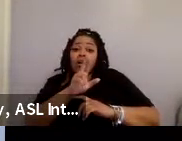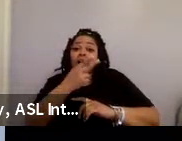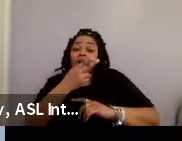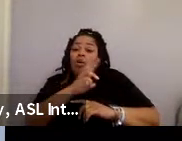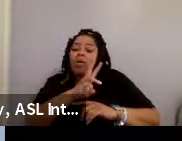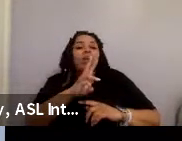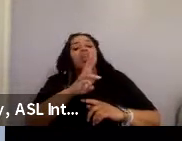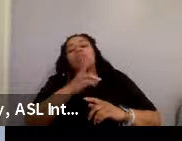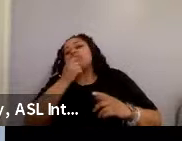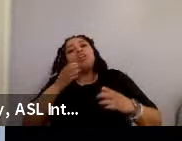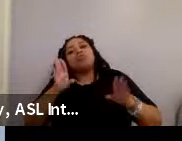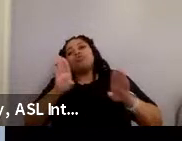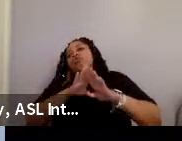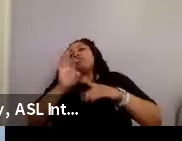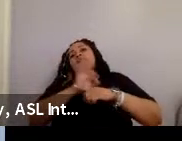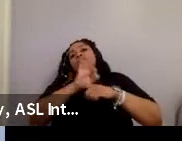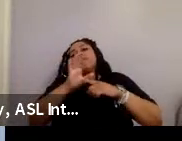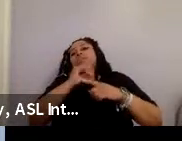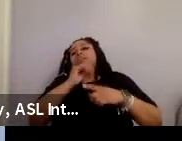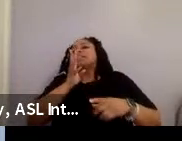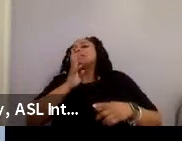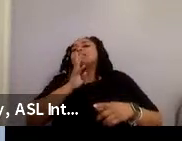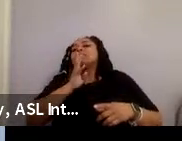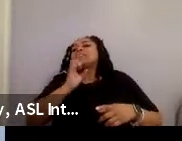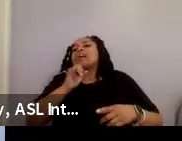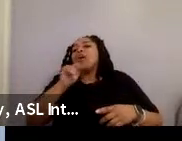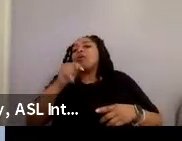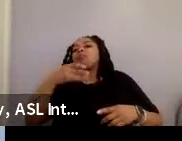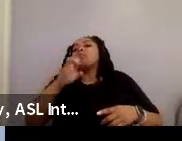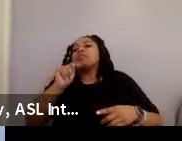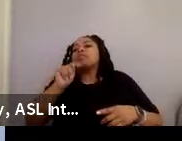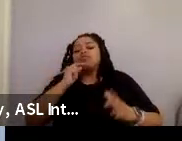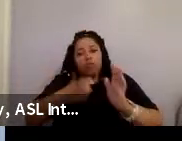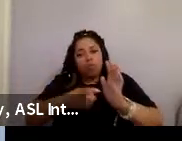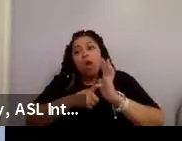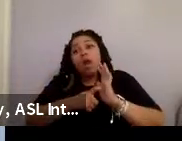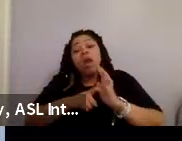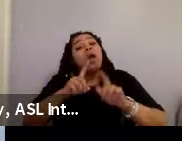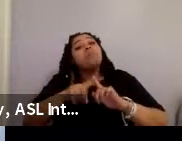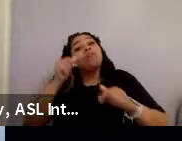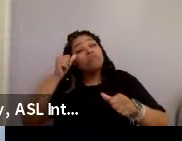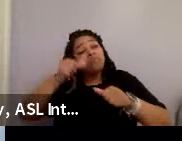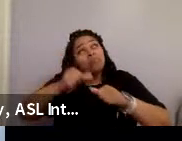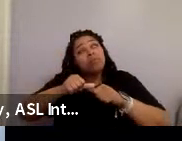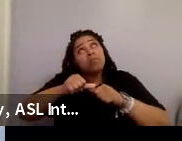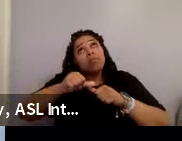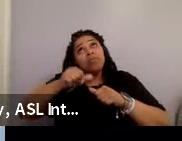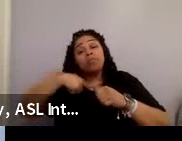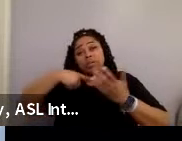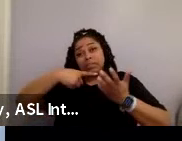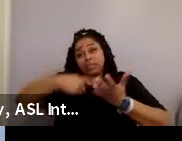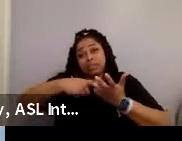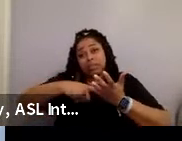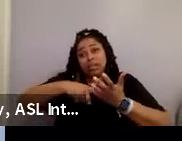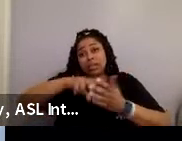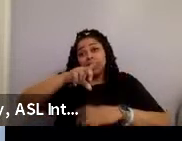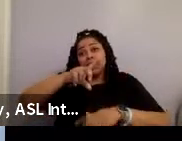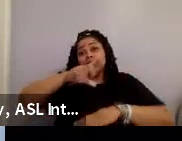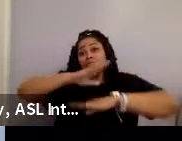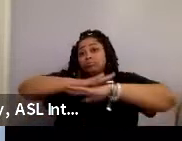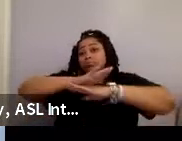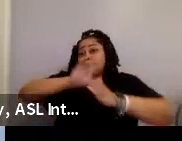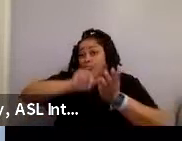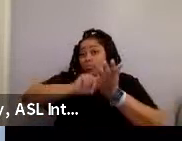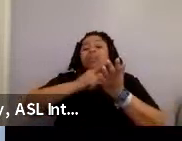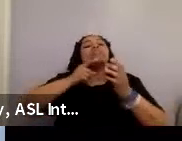its closed functionality and speech output is required. But recall that when we discussed the desktop printer, it